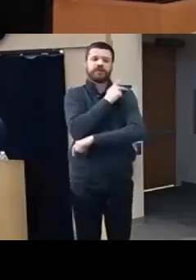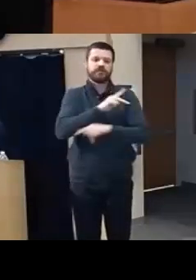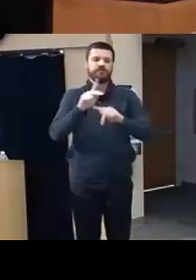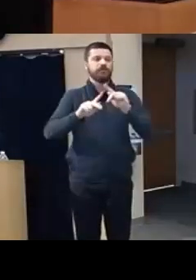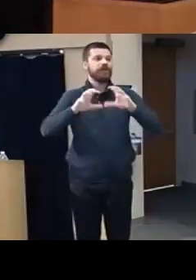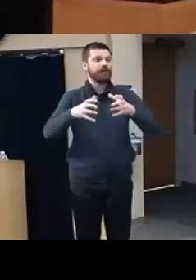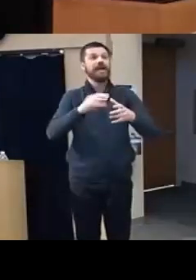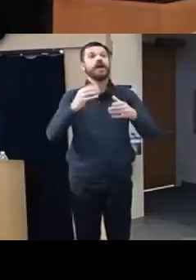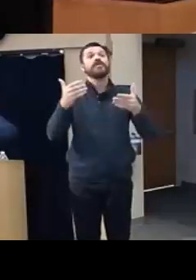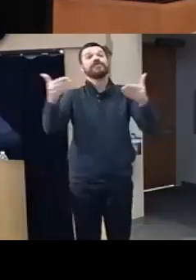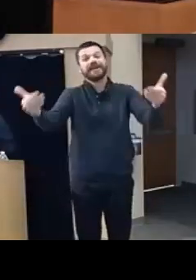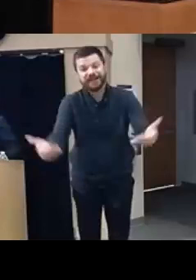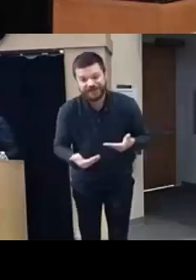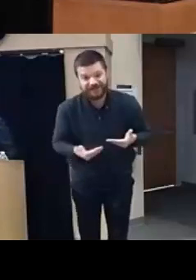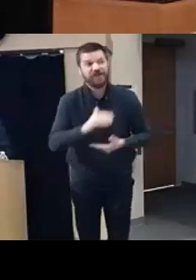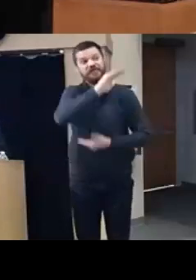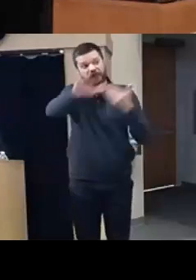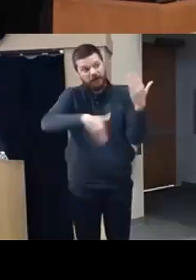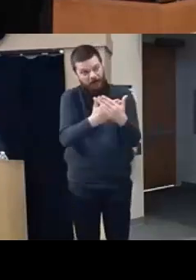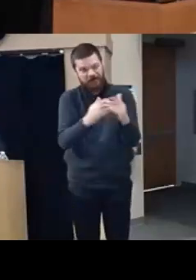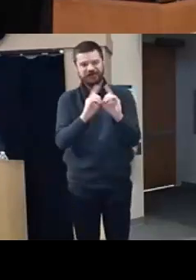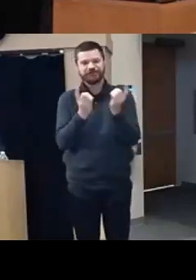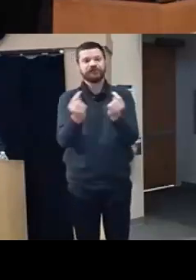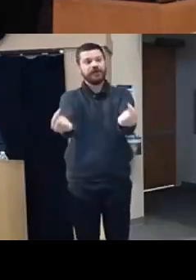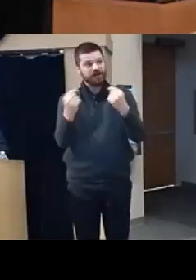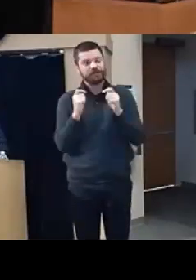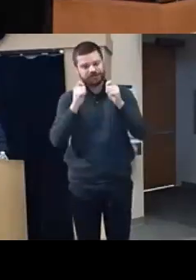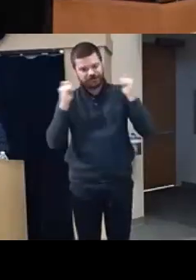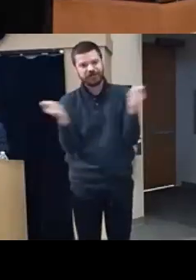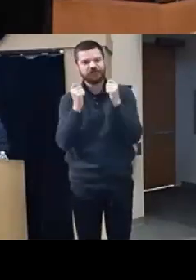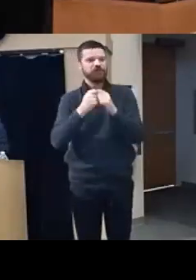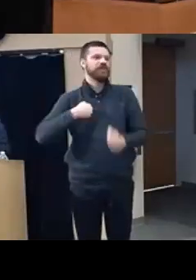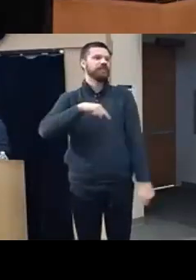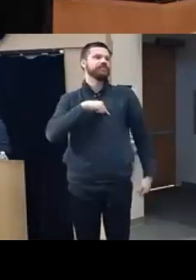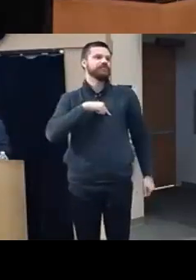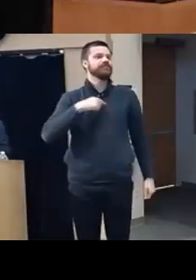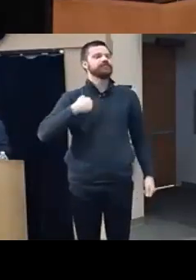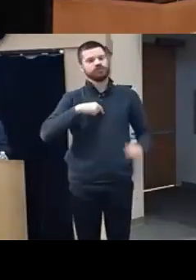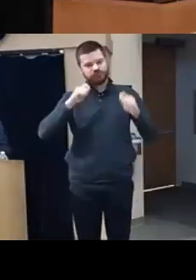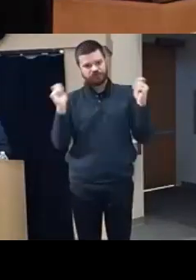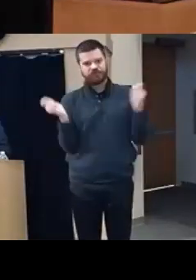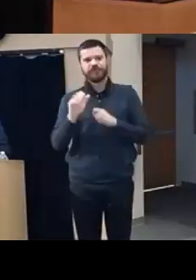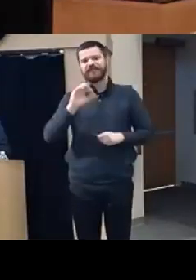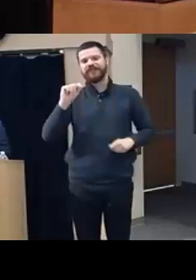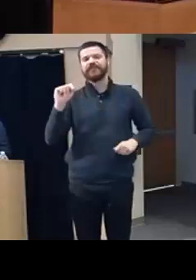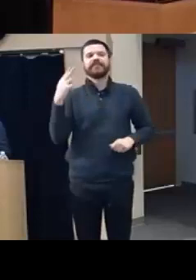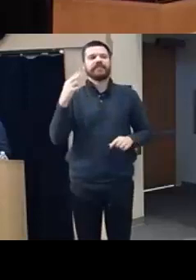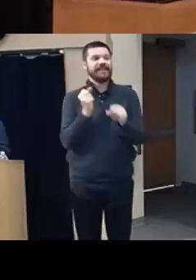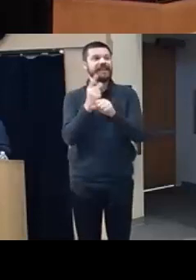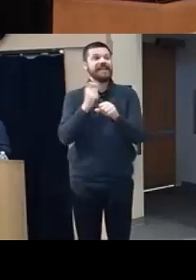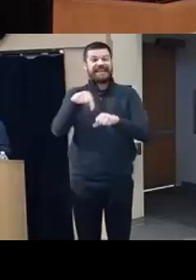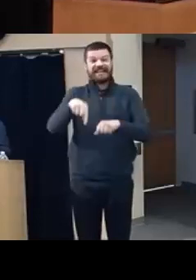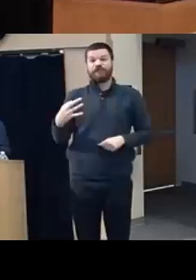we want to invite the whole department to come and celebrate with us as we celebrate our 50th anniversary.